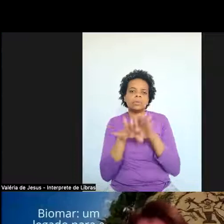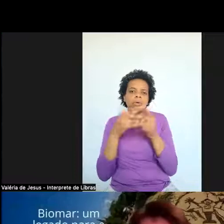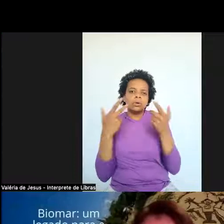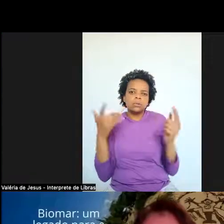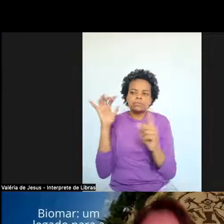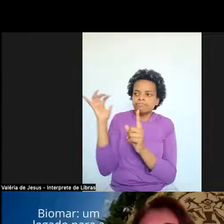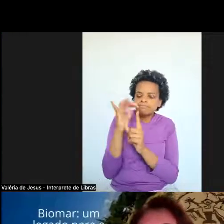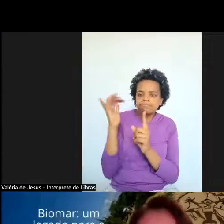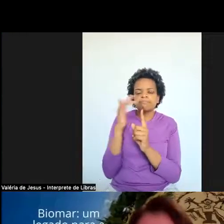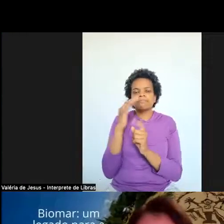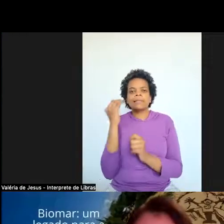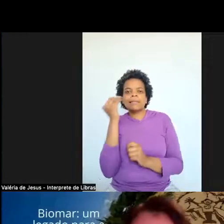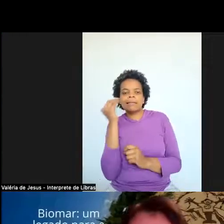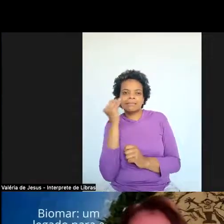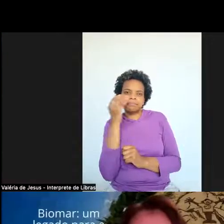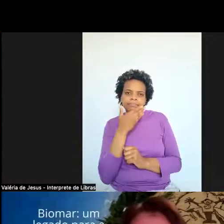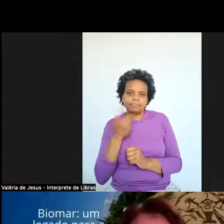for improvement,